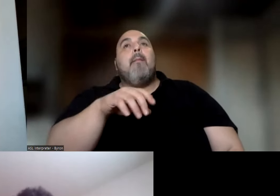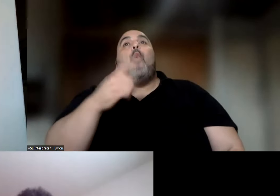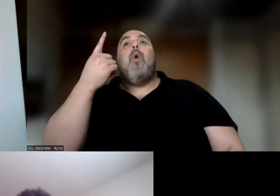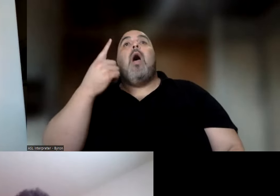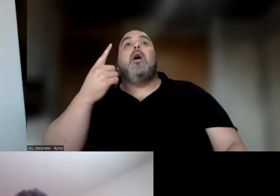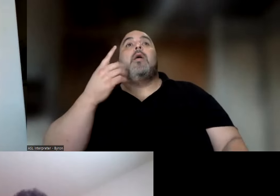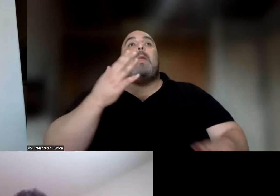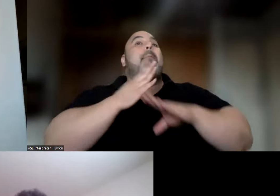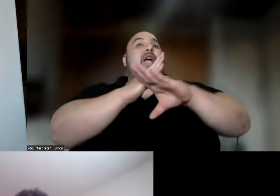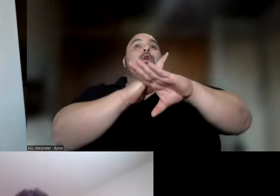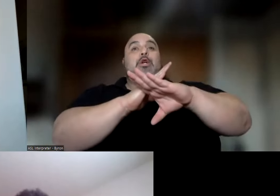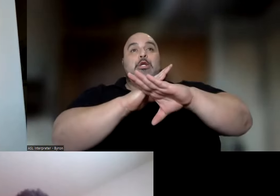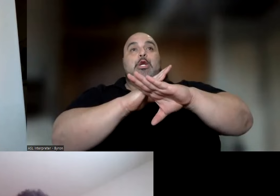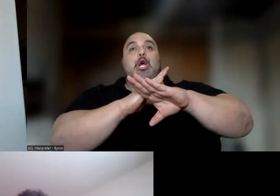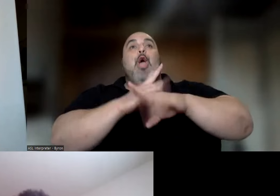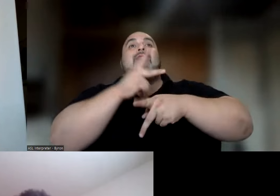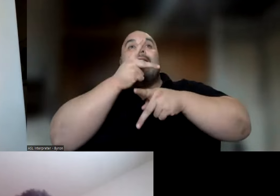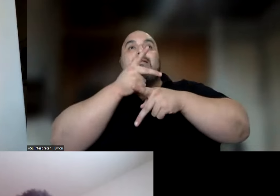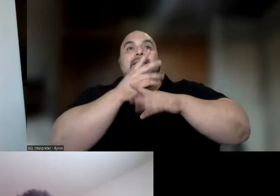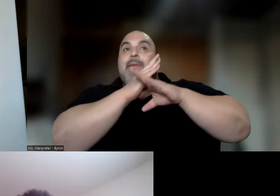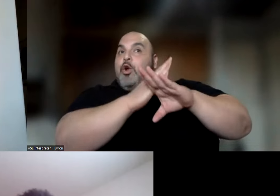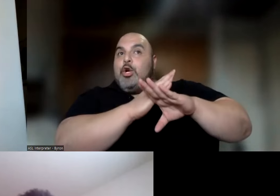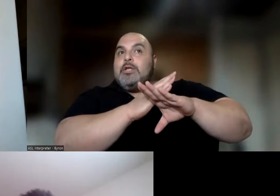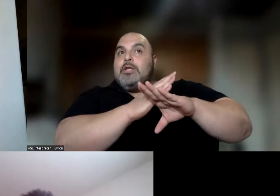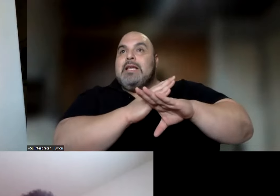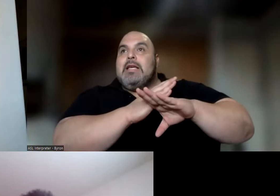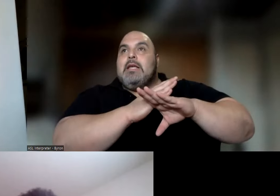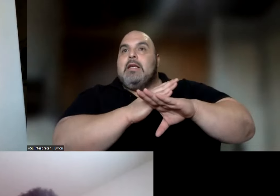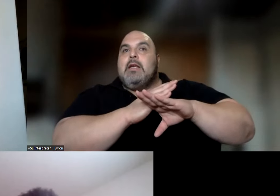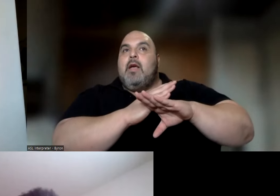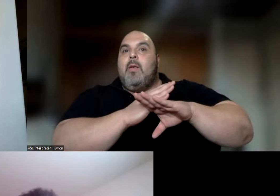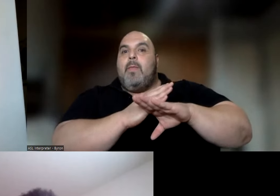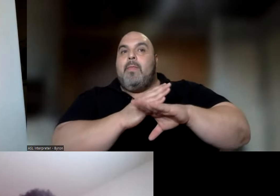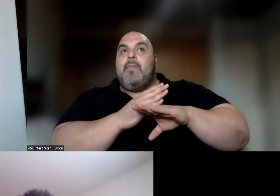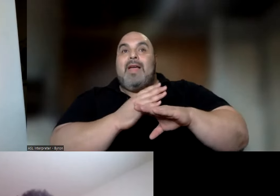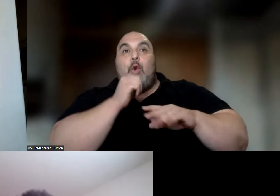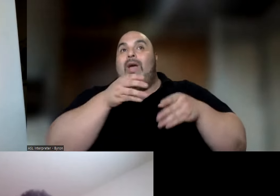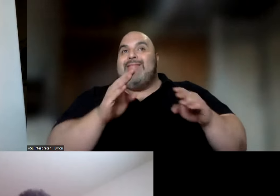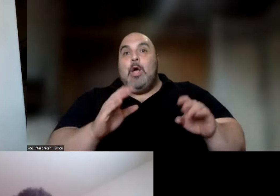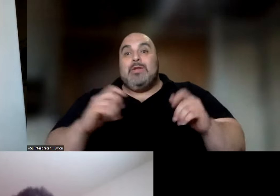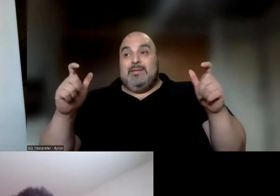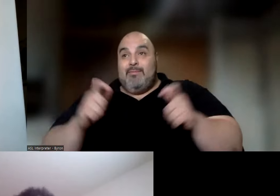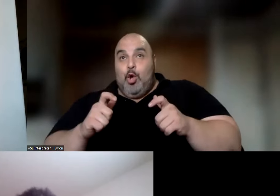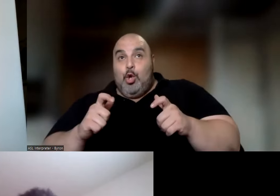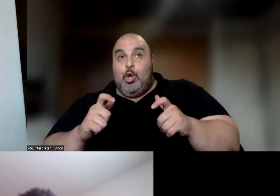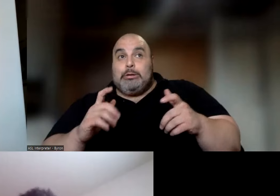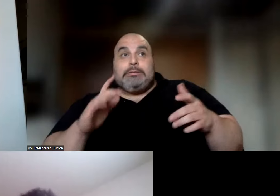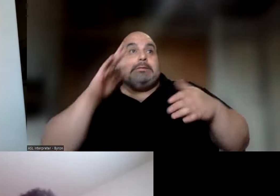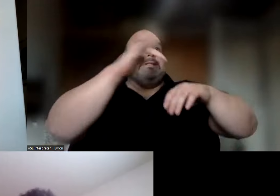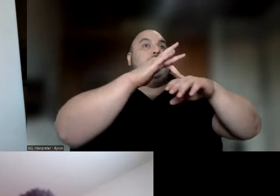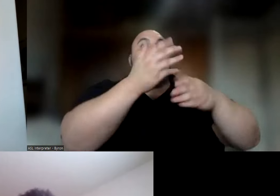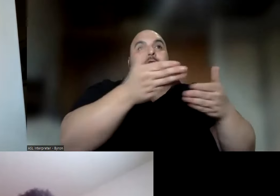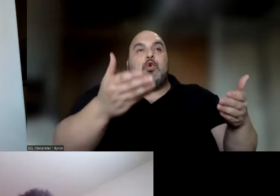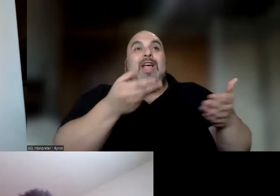barriers that keep small organizations from tapping into the resources and the funding source?